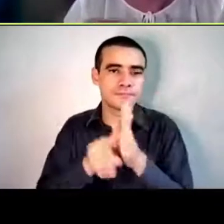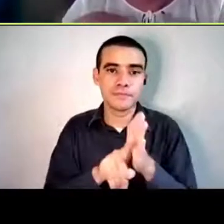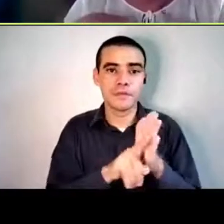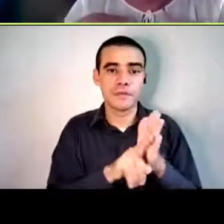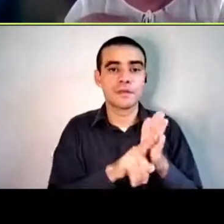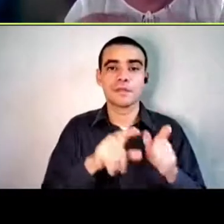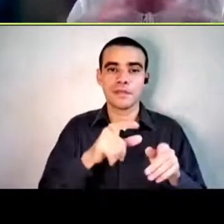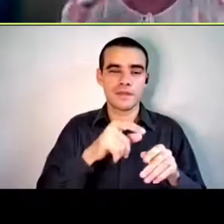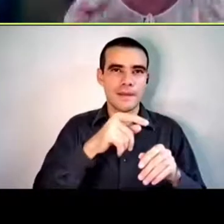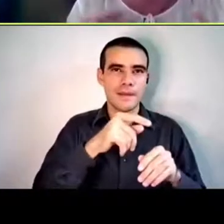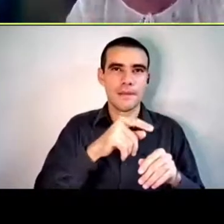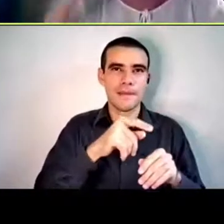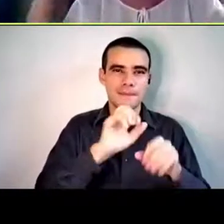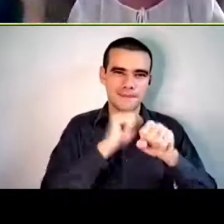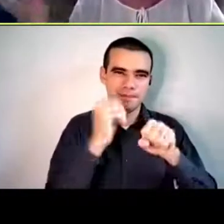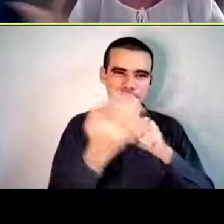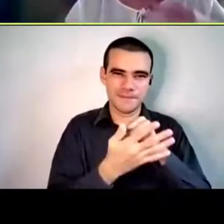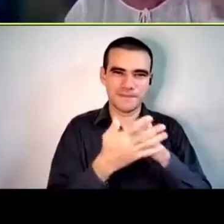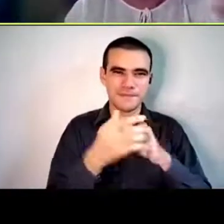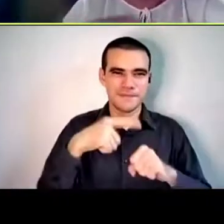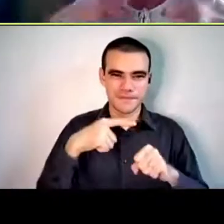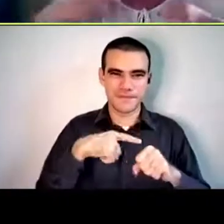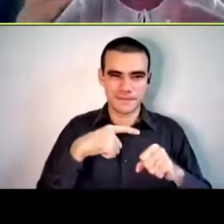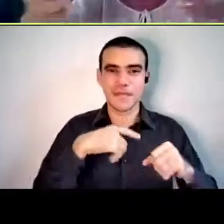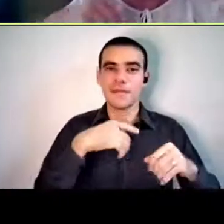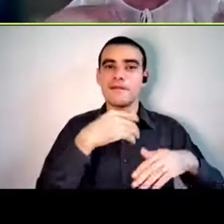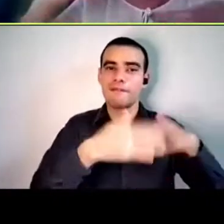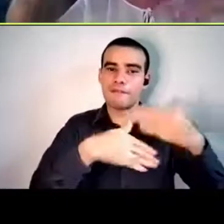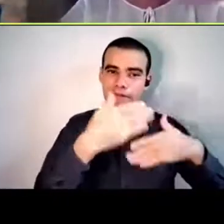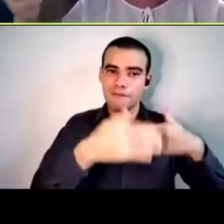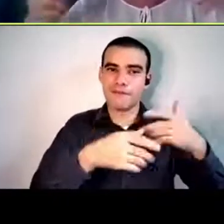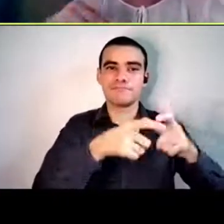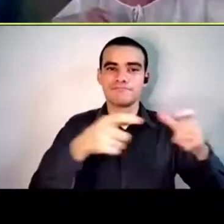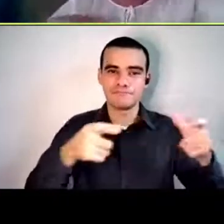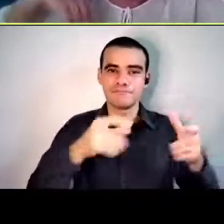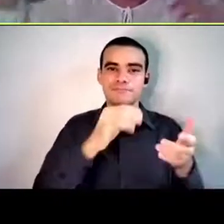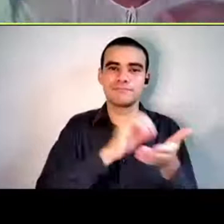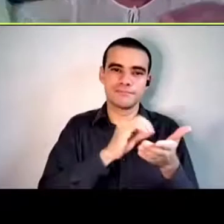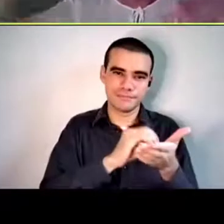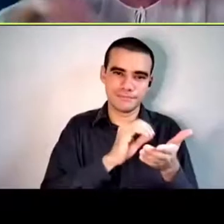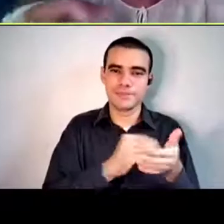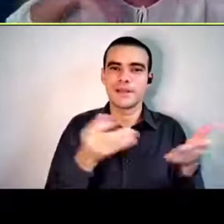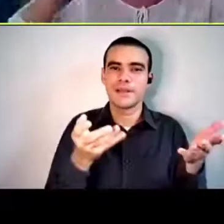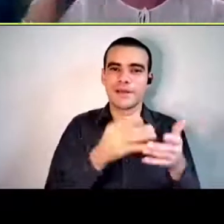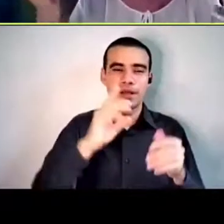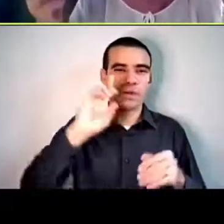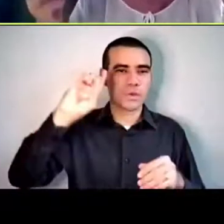was said with, even with the pandemic, that we lack developers all over the world.